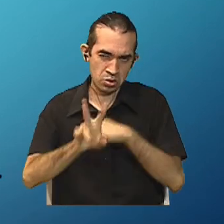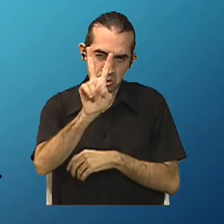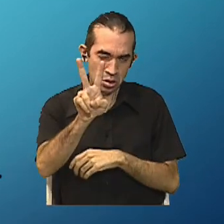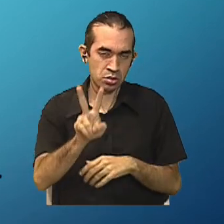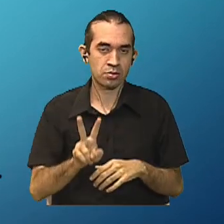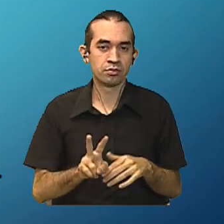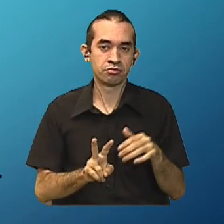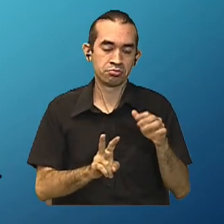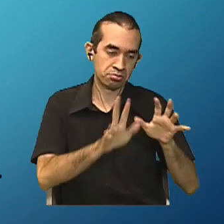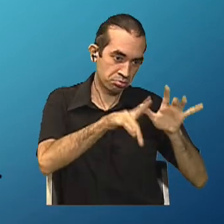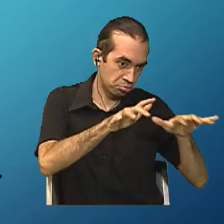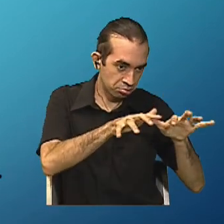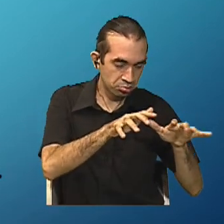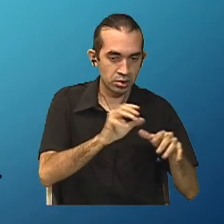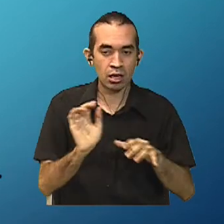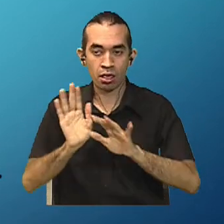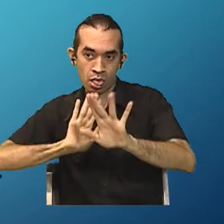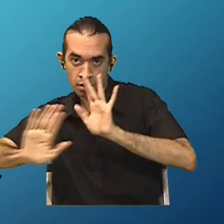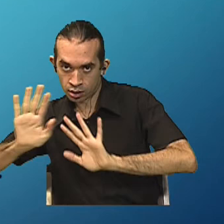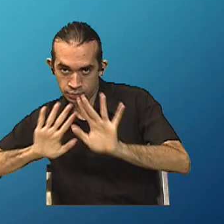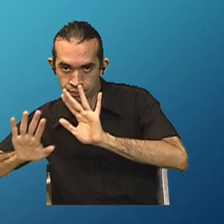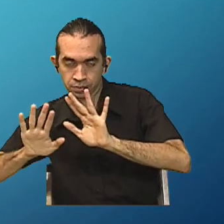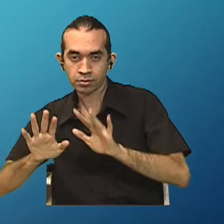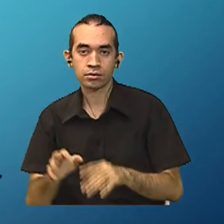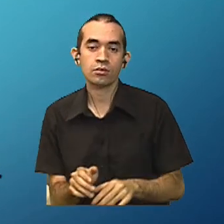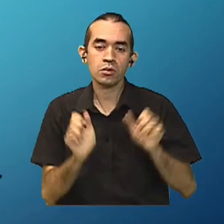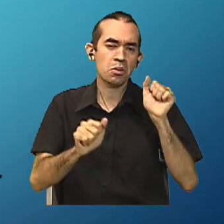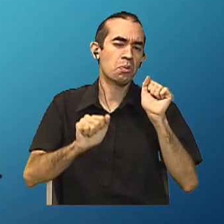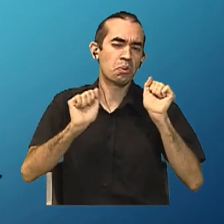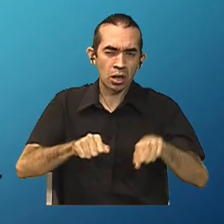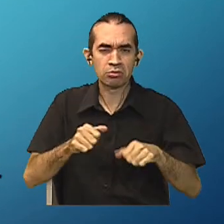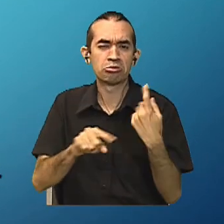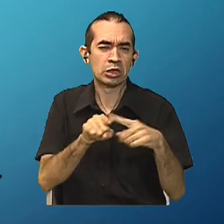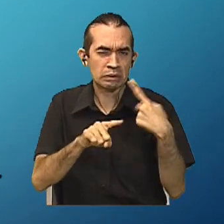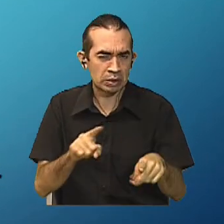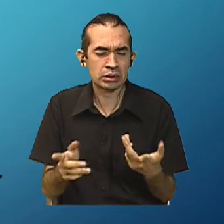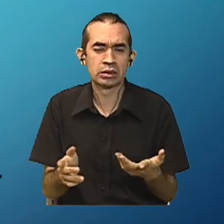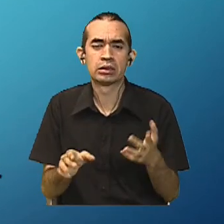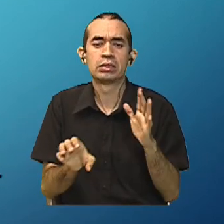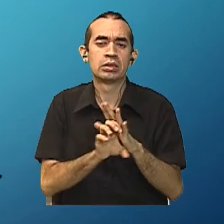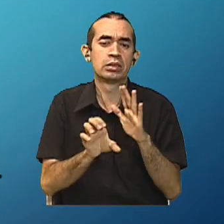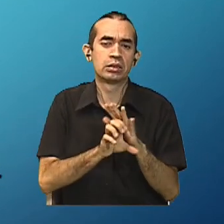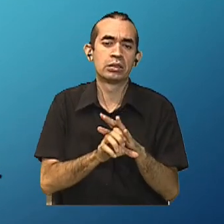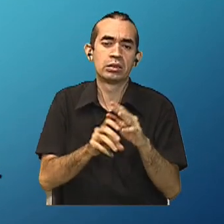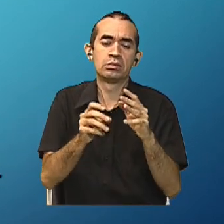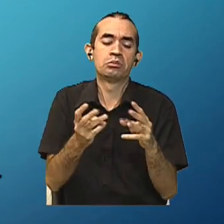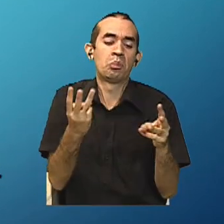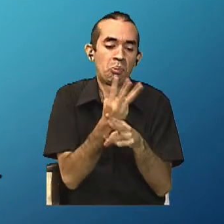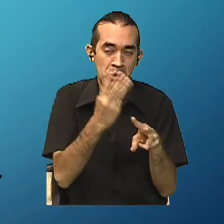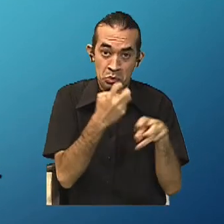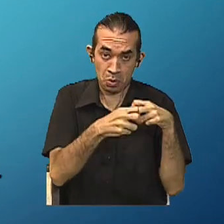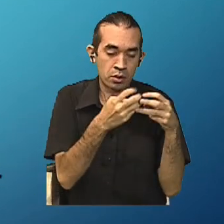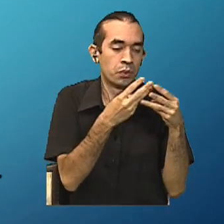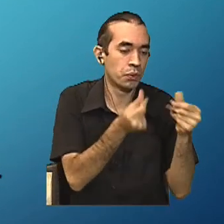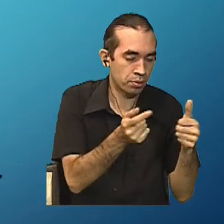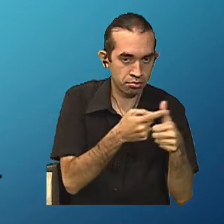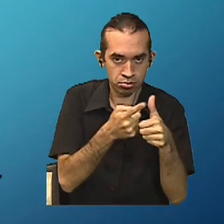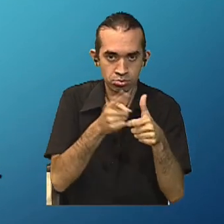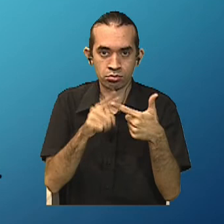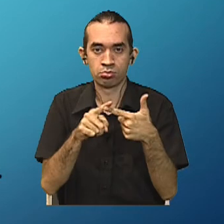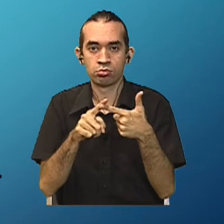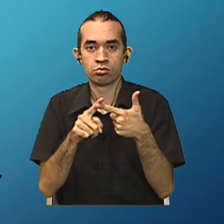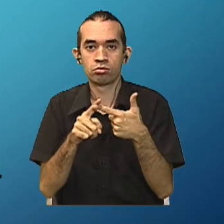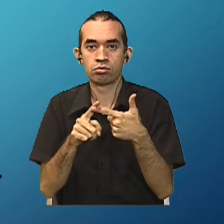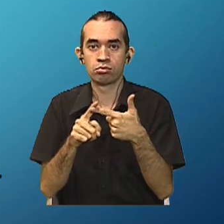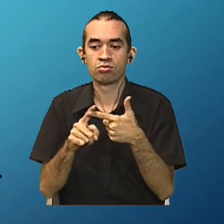analog and digital. Computers can do many things. They can solve mathematics problems, record